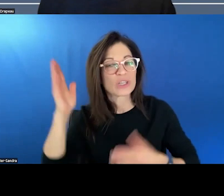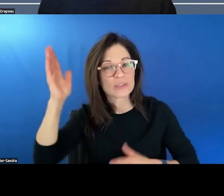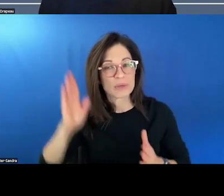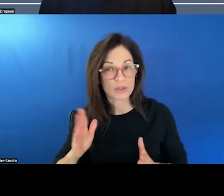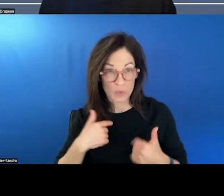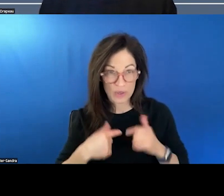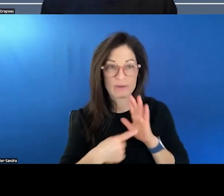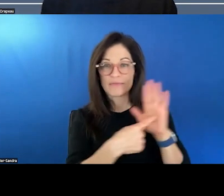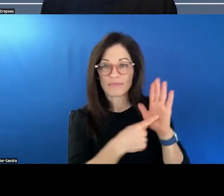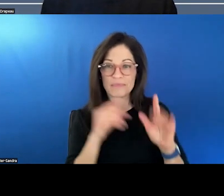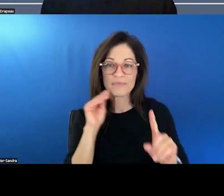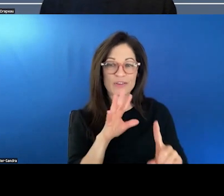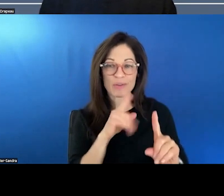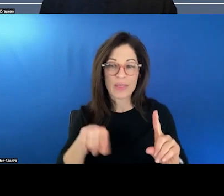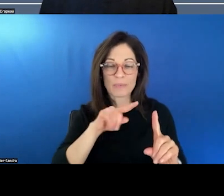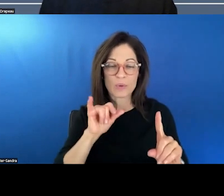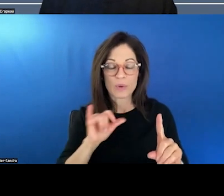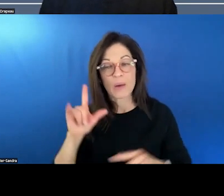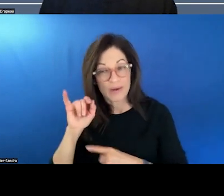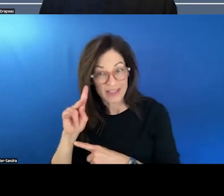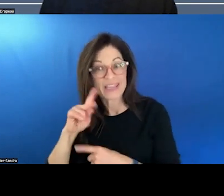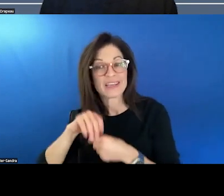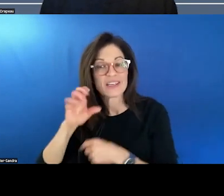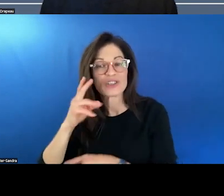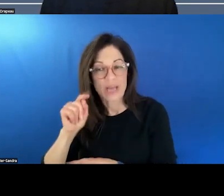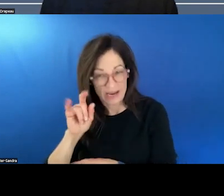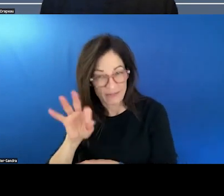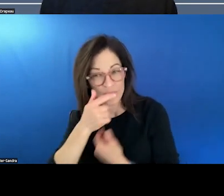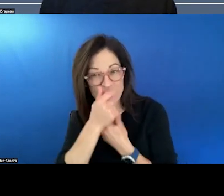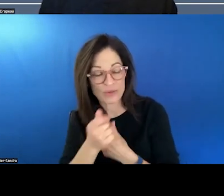well. And a link is in the chat if you're interested.